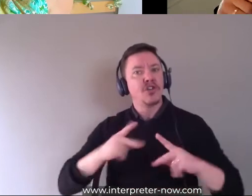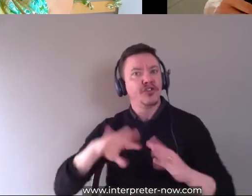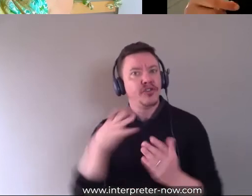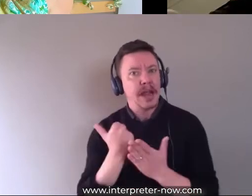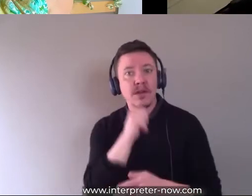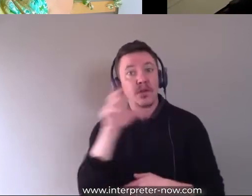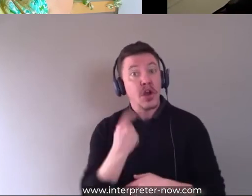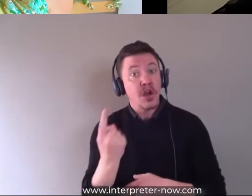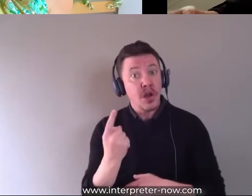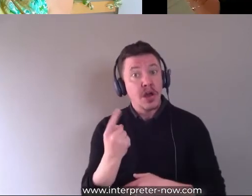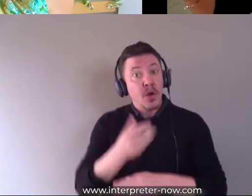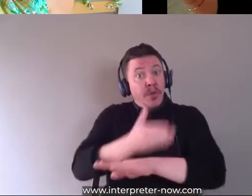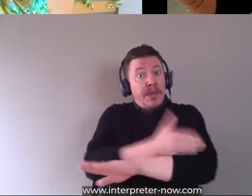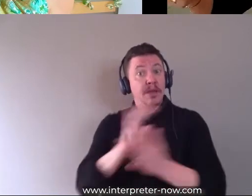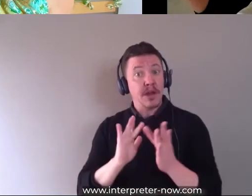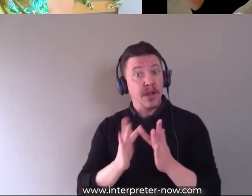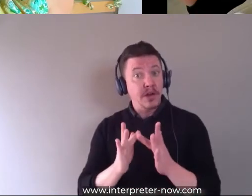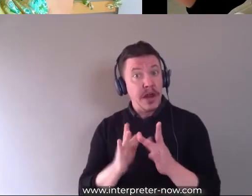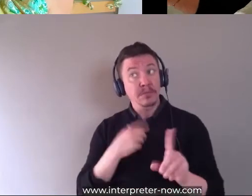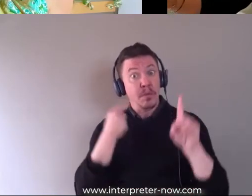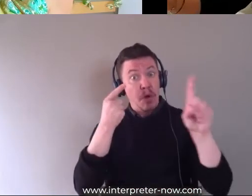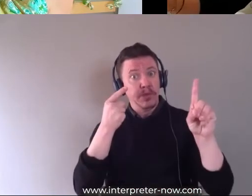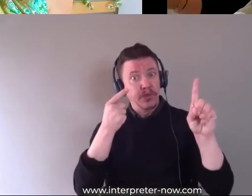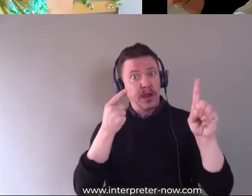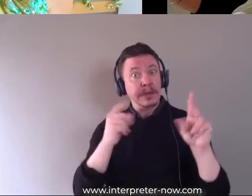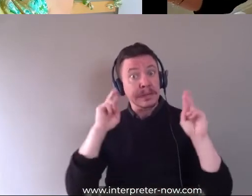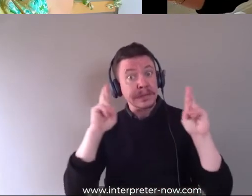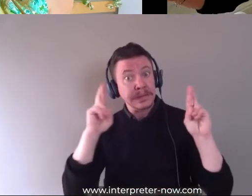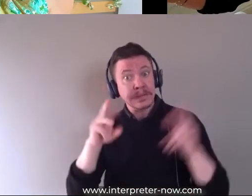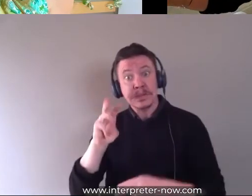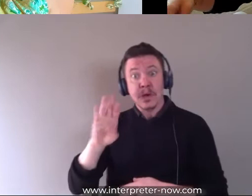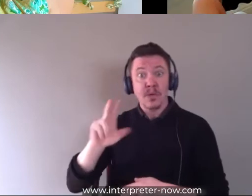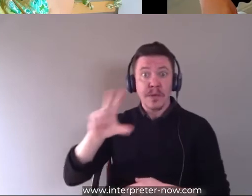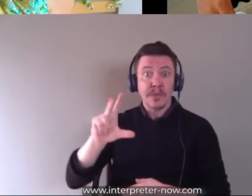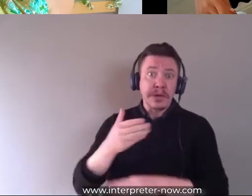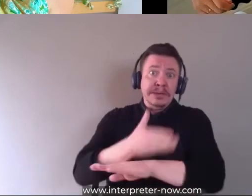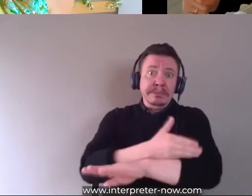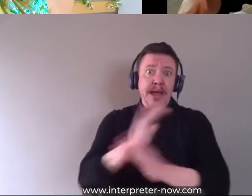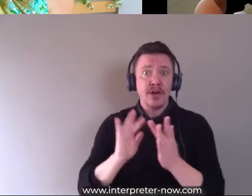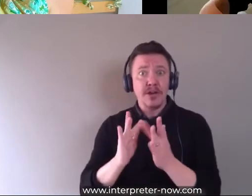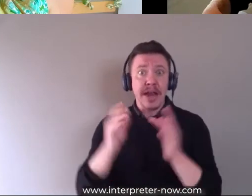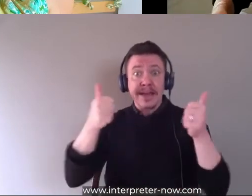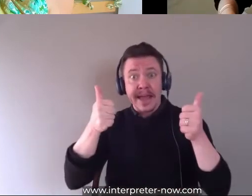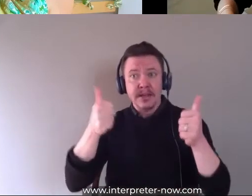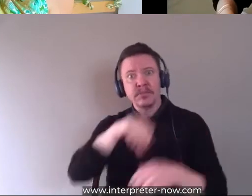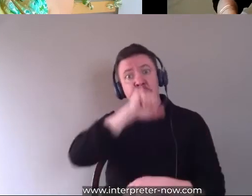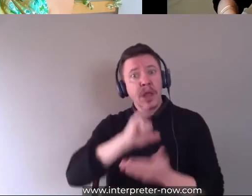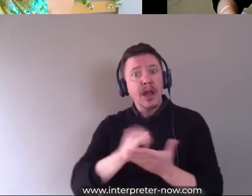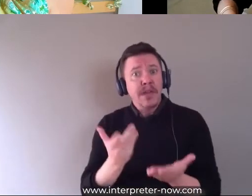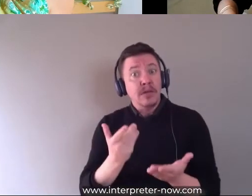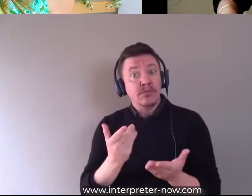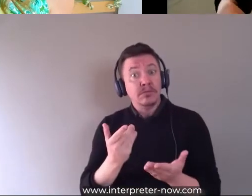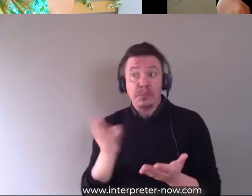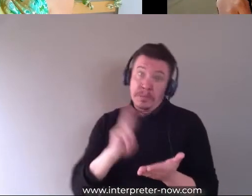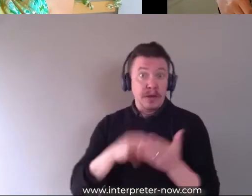only make a better internet, which is the promise, right? We're being promised Web3, we can build a better internet. Great. I love that. That sounds wonderful. Sign